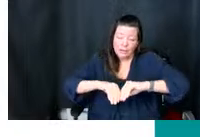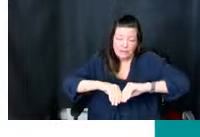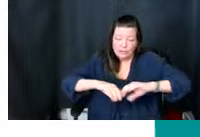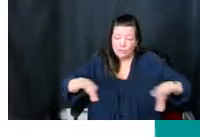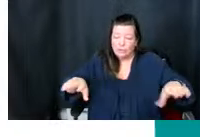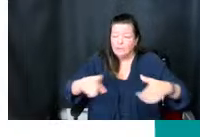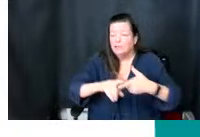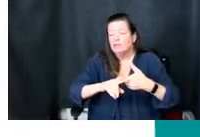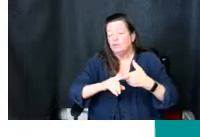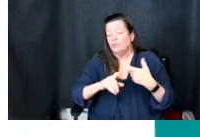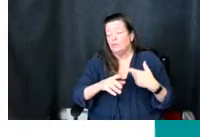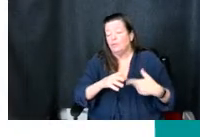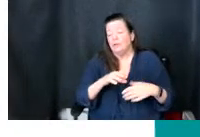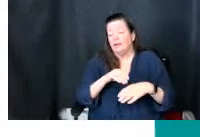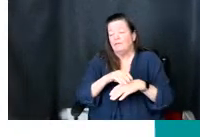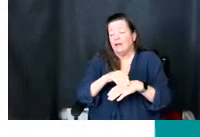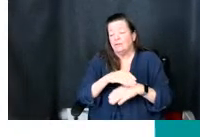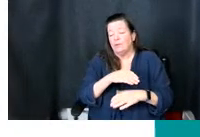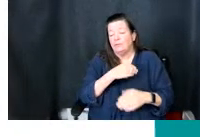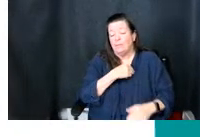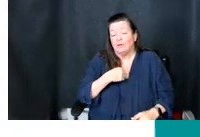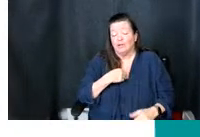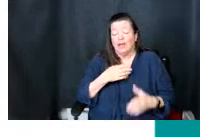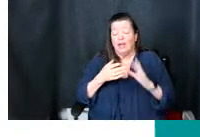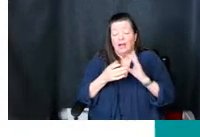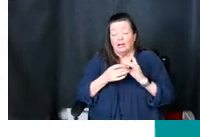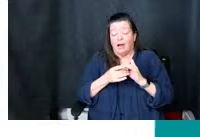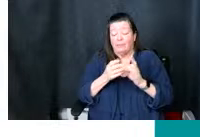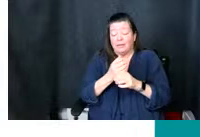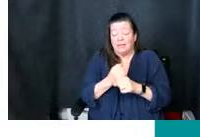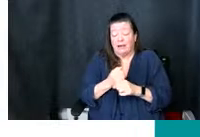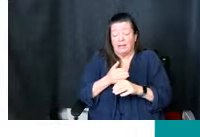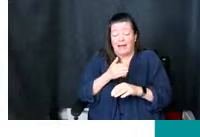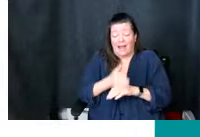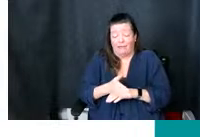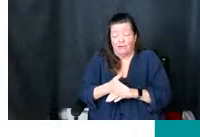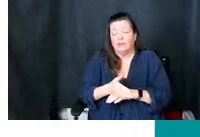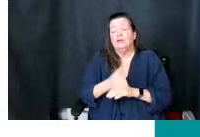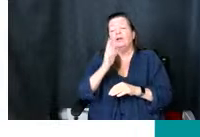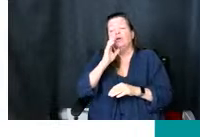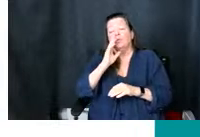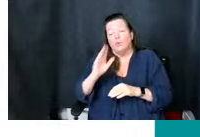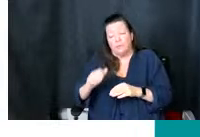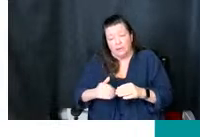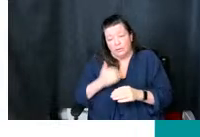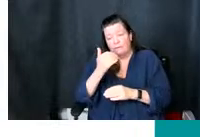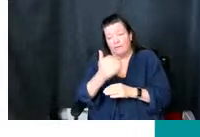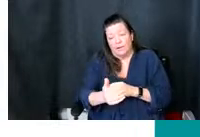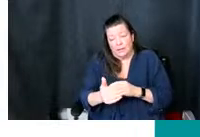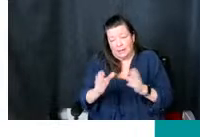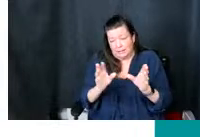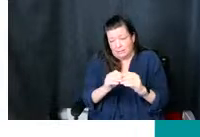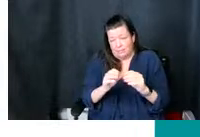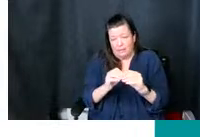advisory group members. Comments received after that point will be distributed to members in advance of their next